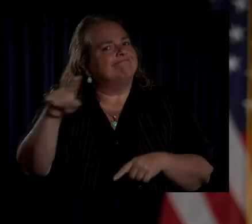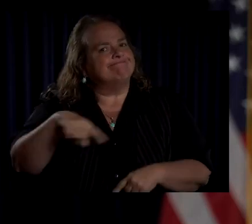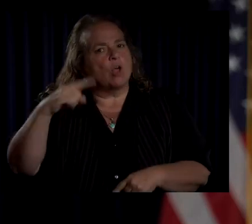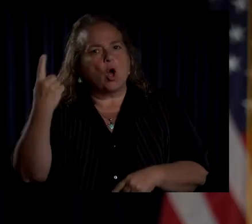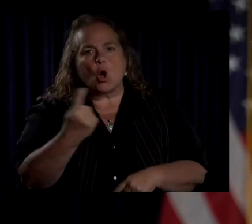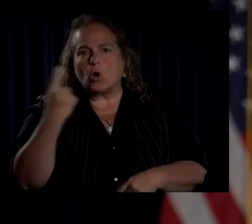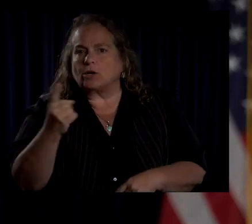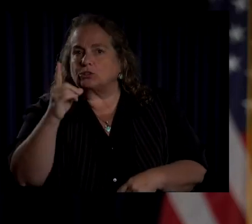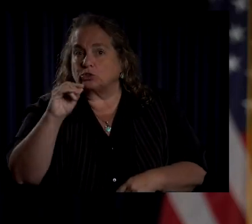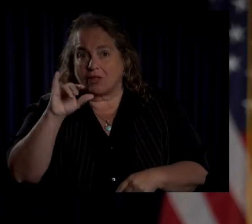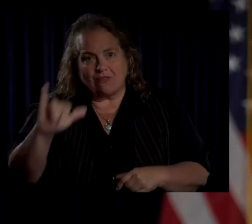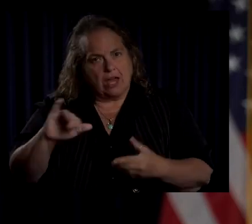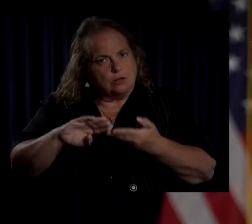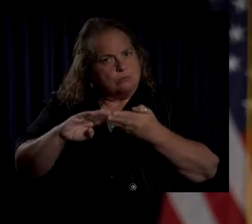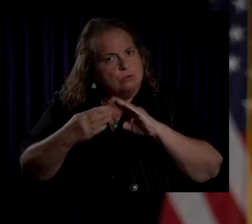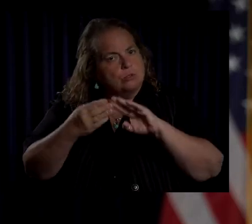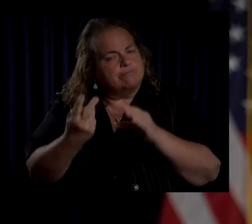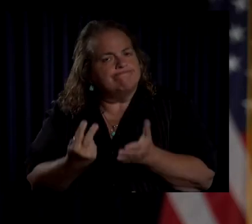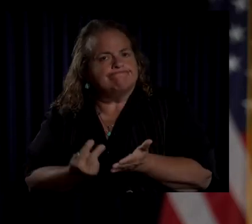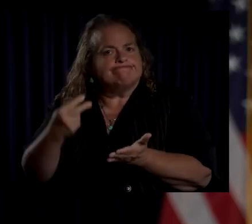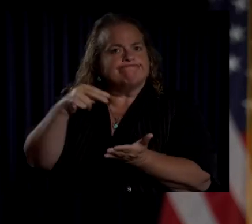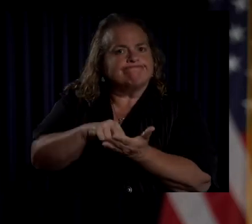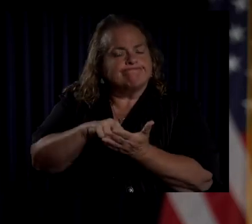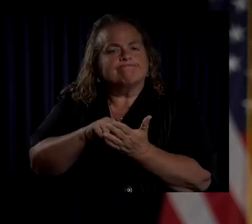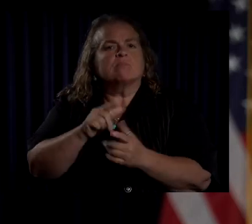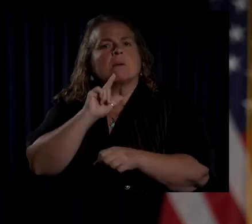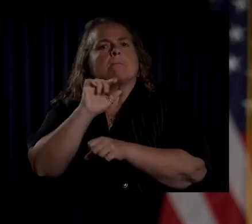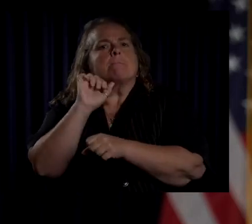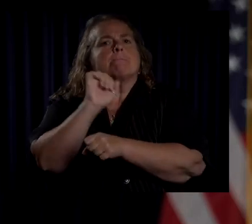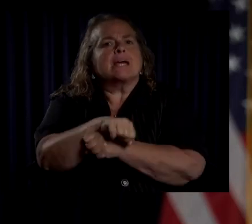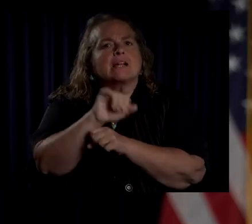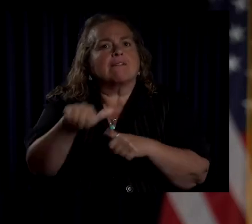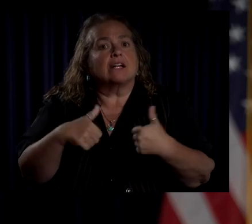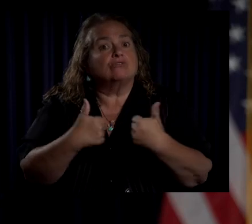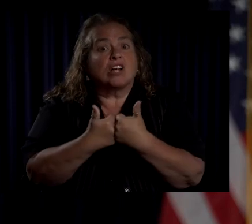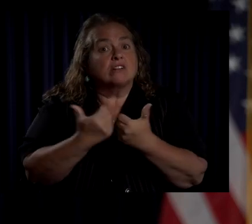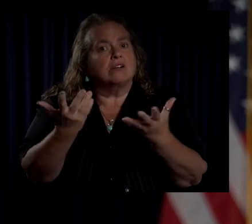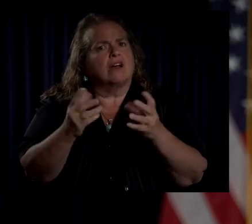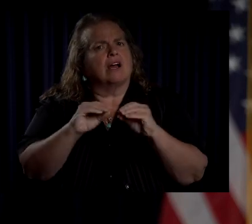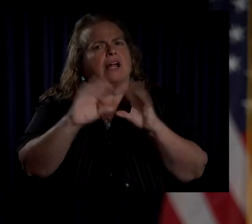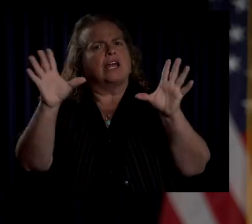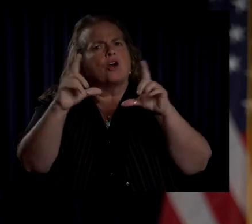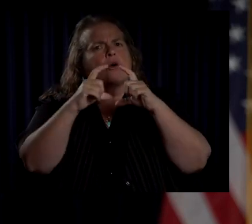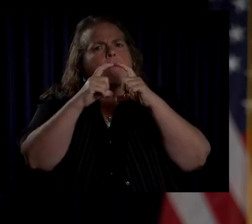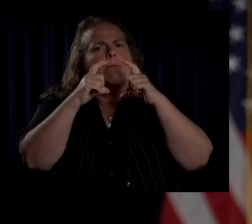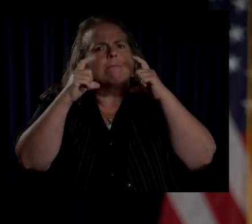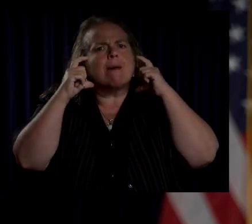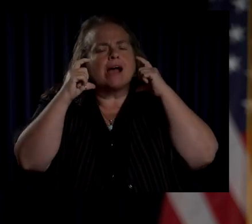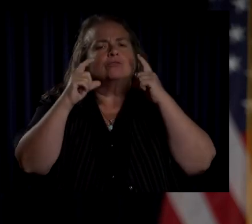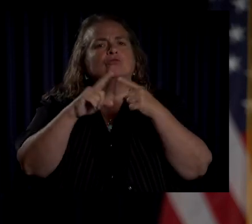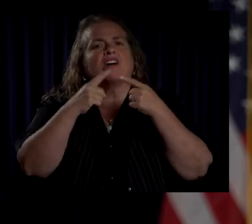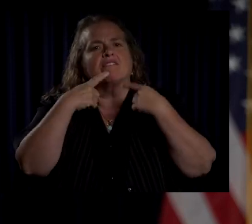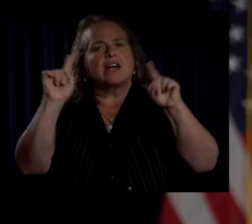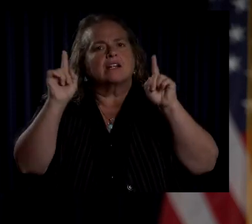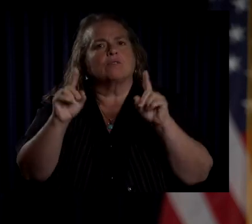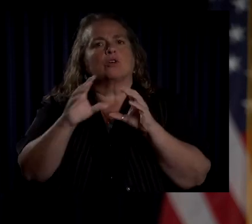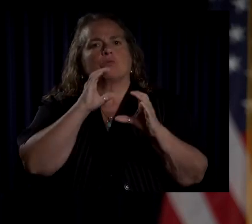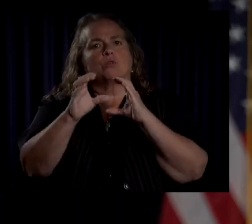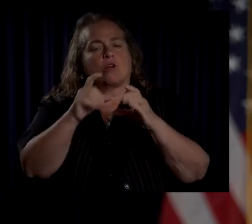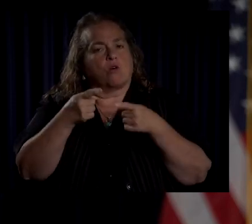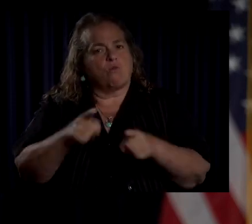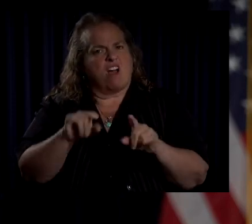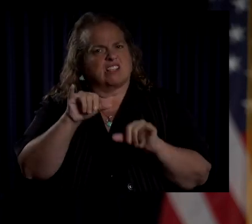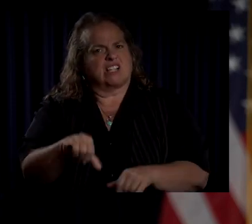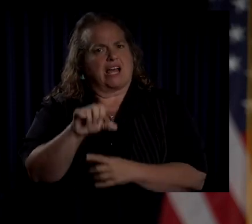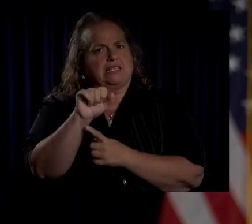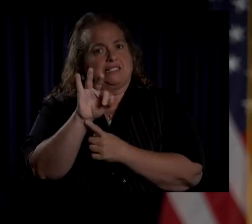as they always do, the community rose above and overcame that challenge by creating clear masks to effectively communicate